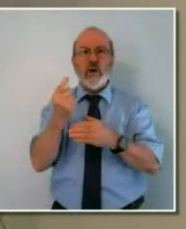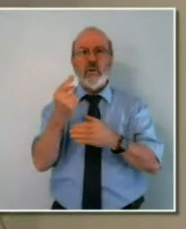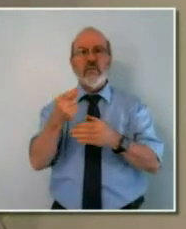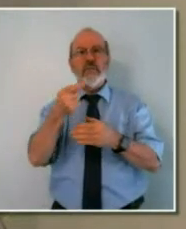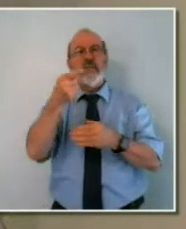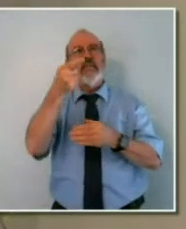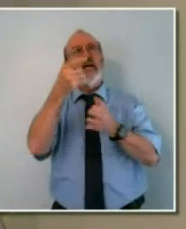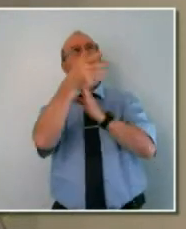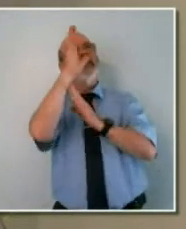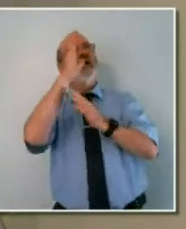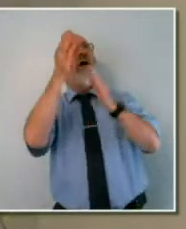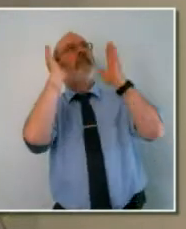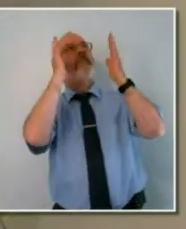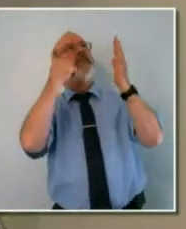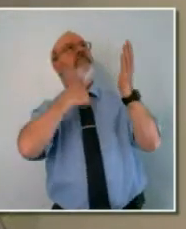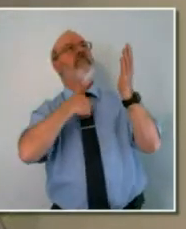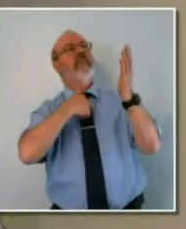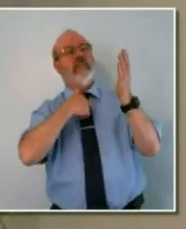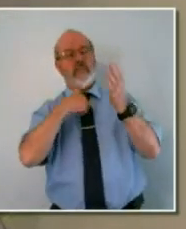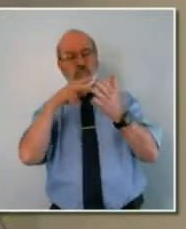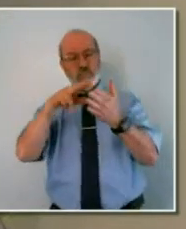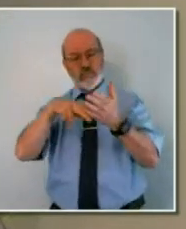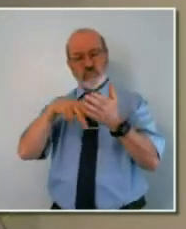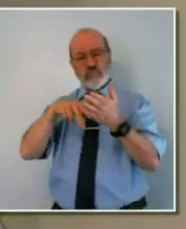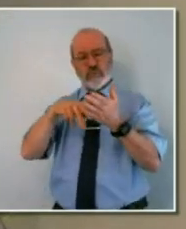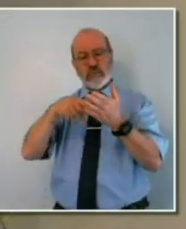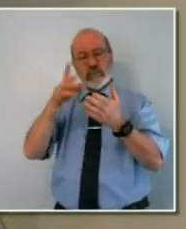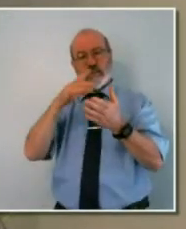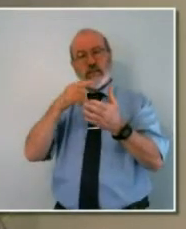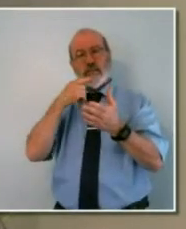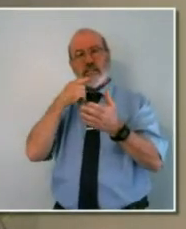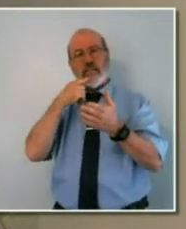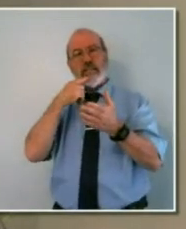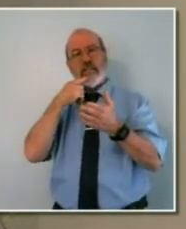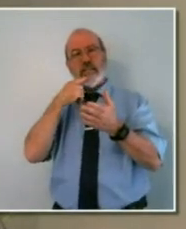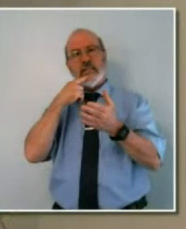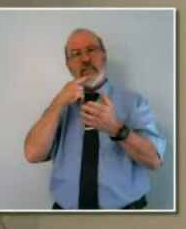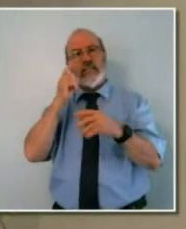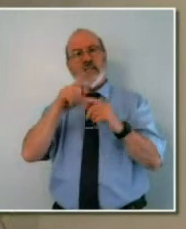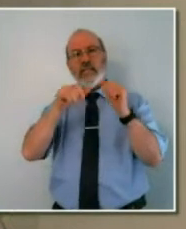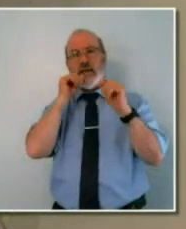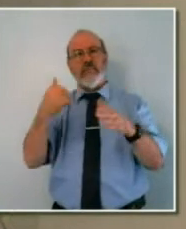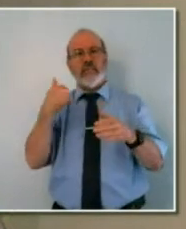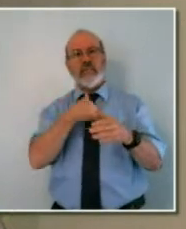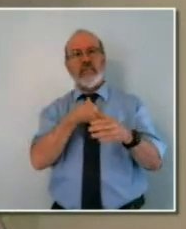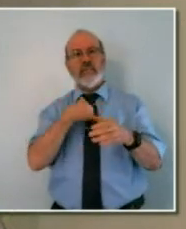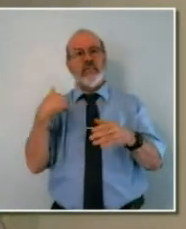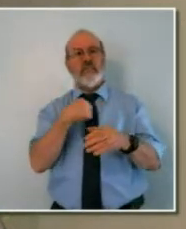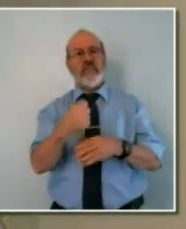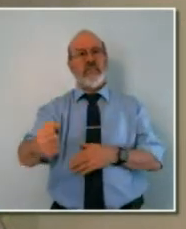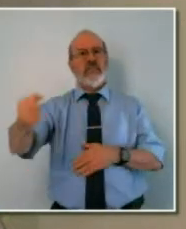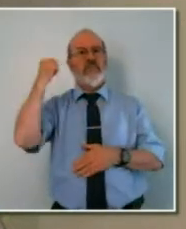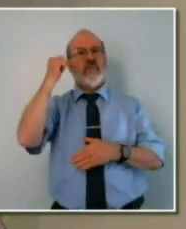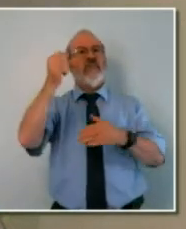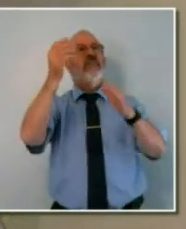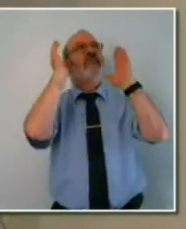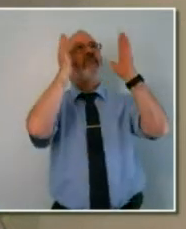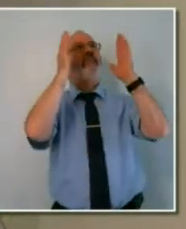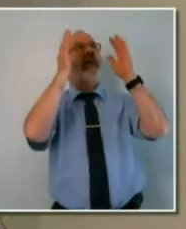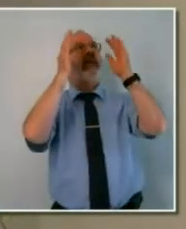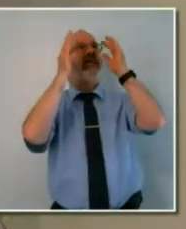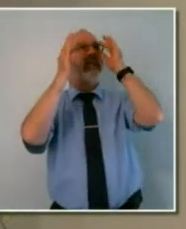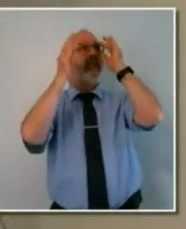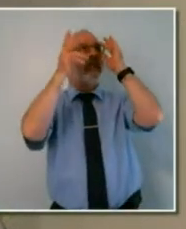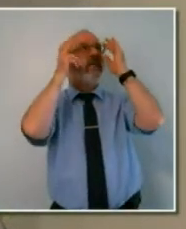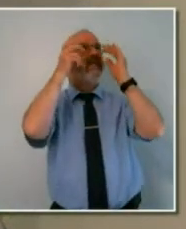give ear, but we looked in Scripture and saw that God is saying He can't bless us because we refuse to give ear to Him.